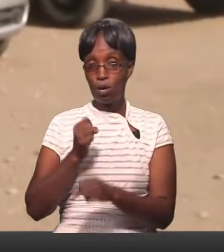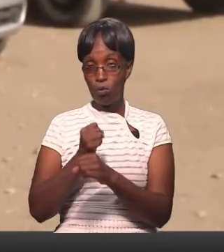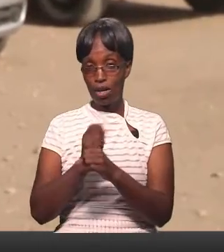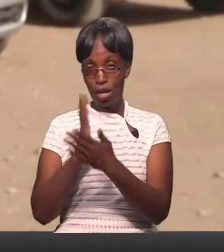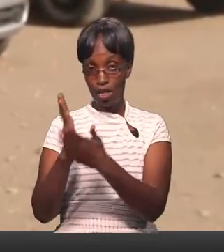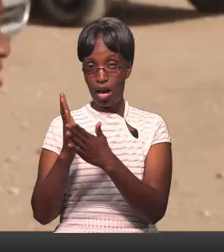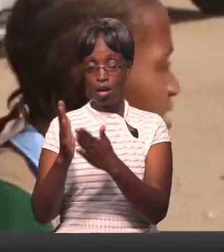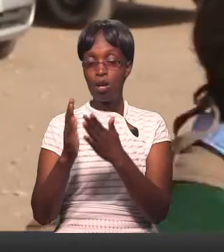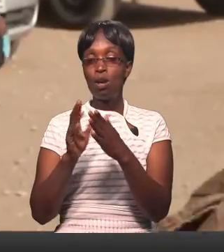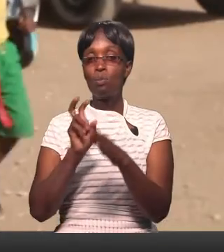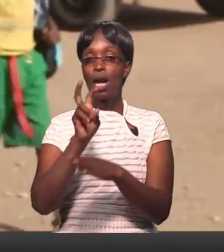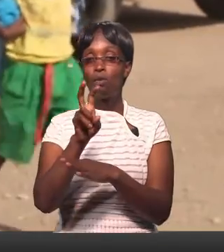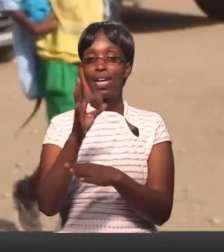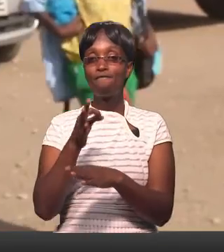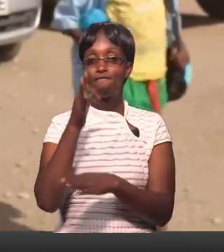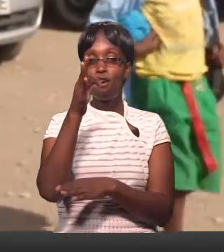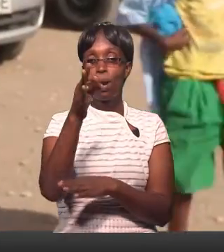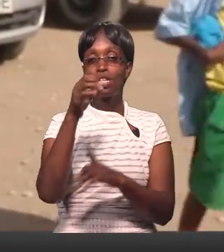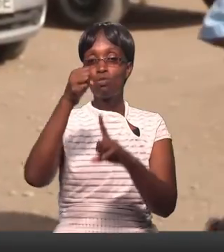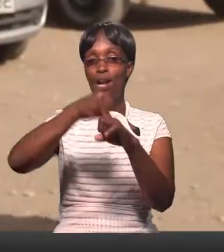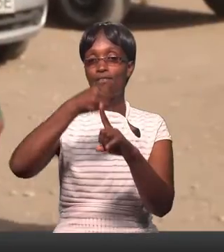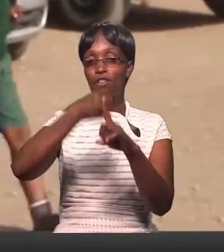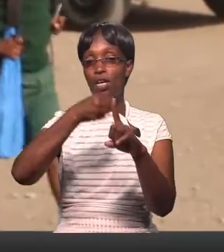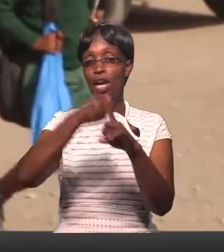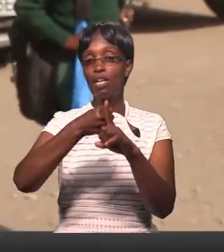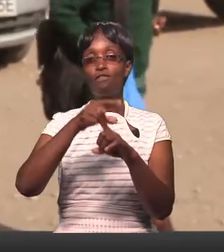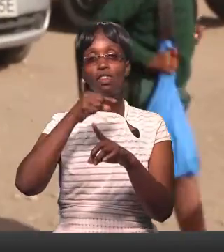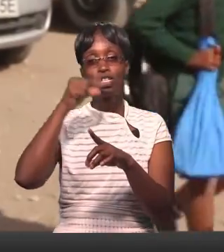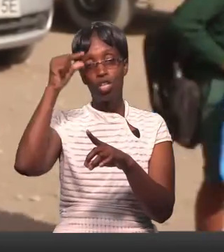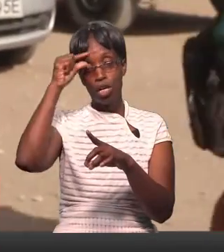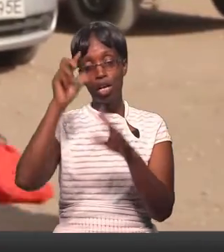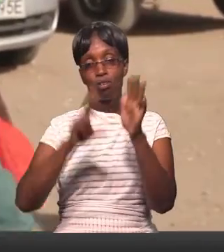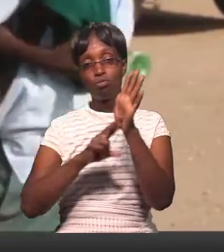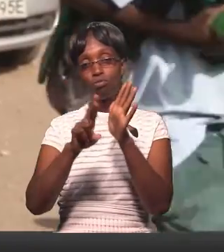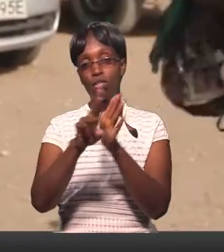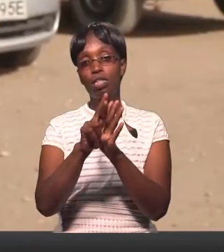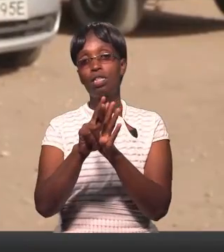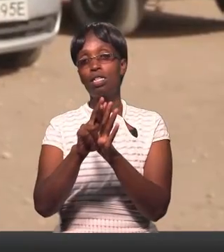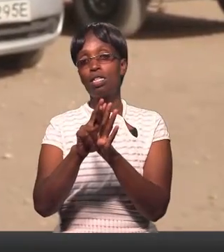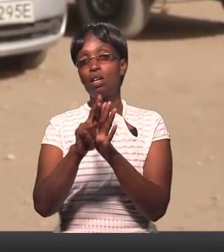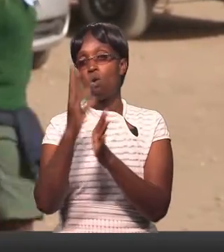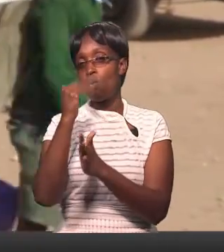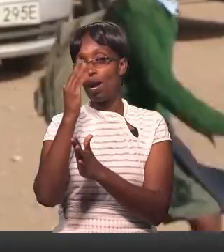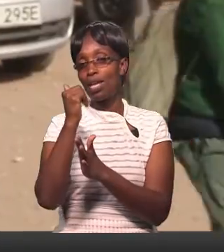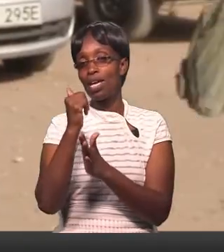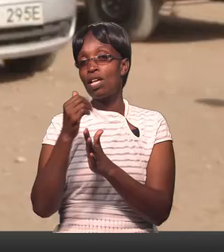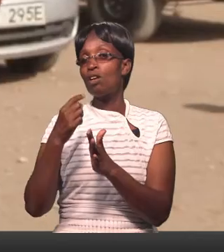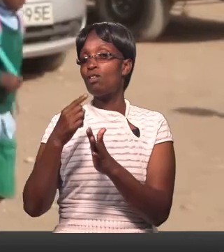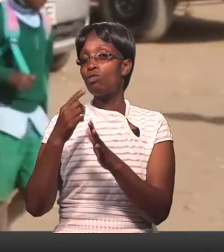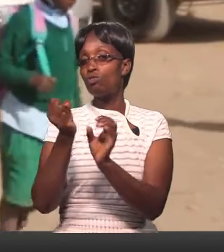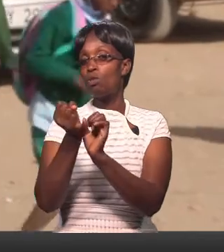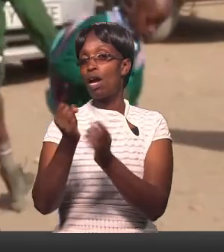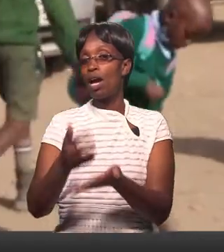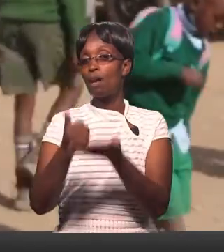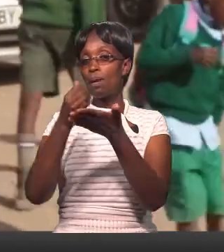standing firm and advocating on that issue, on gender rule, 2/3 gender rule, so that our girls will have enough time, our girls